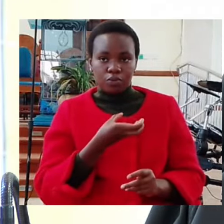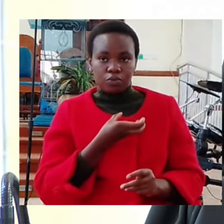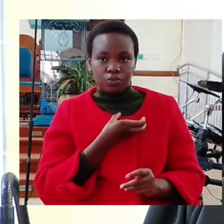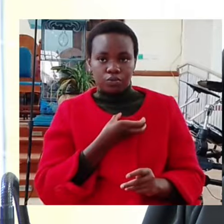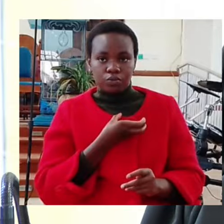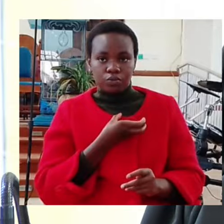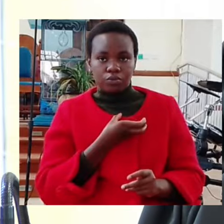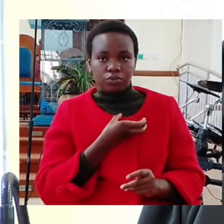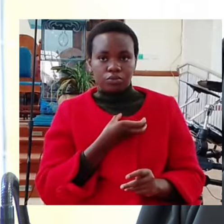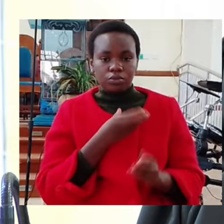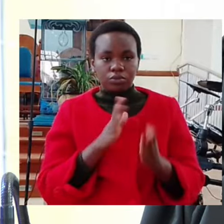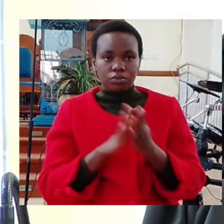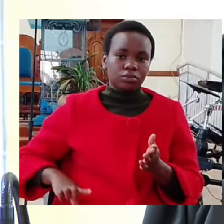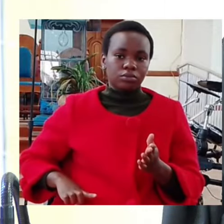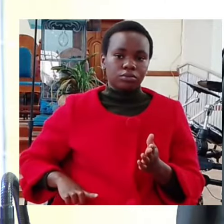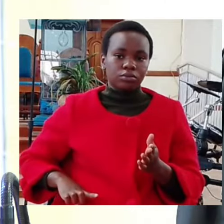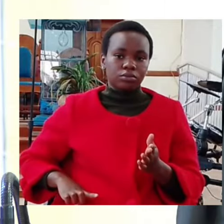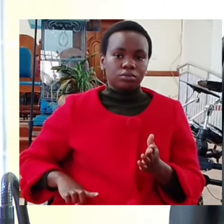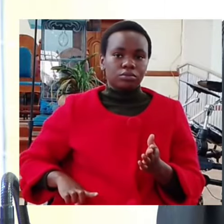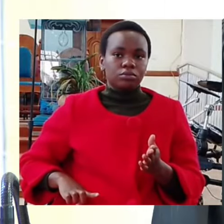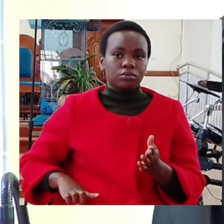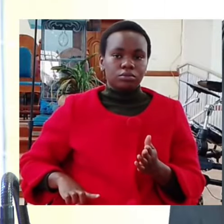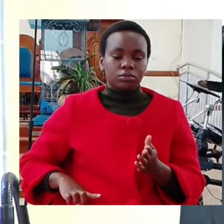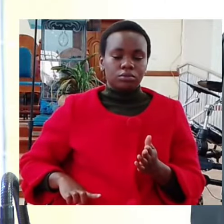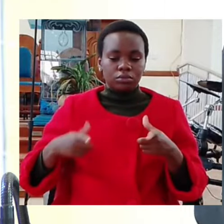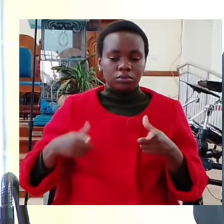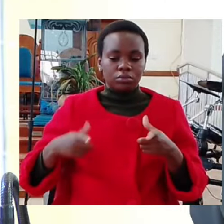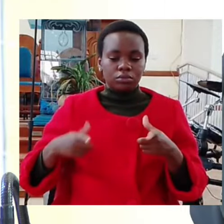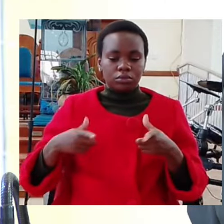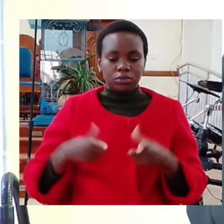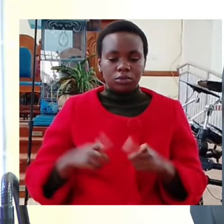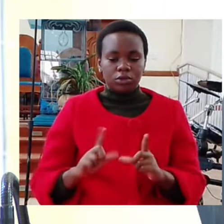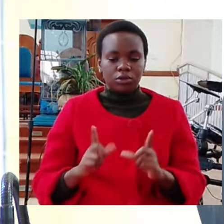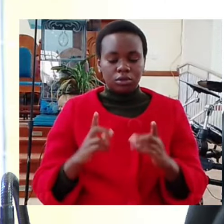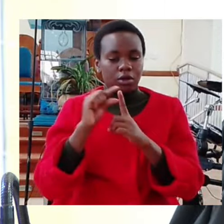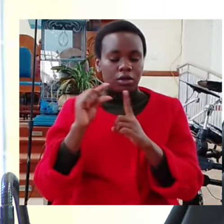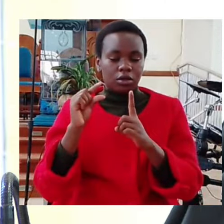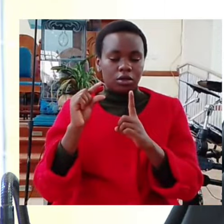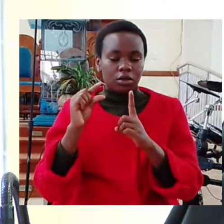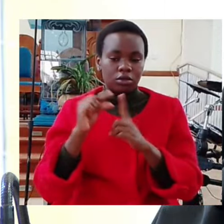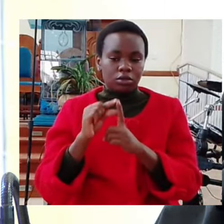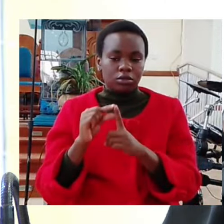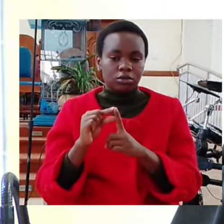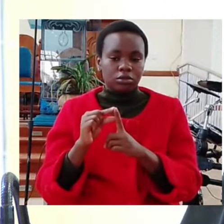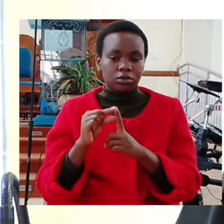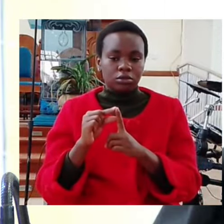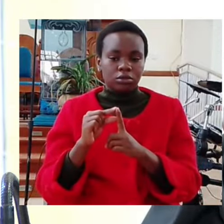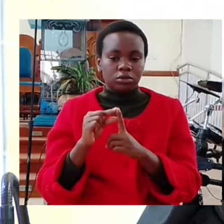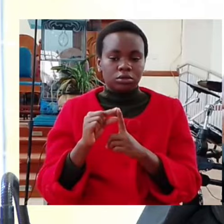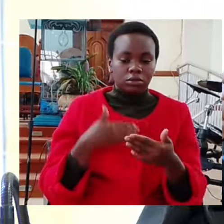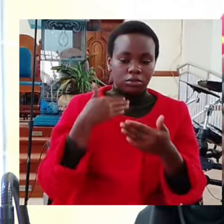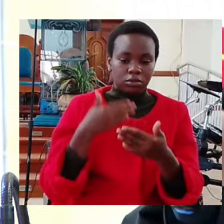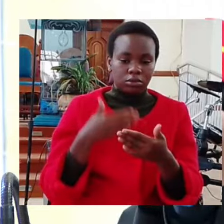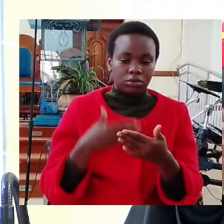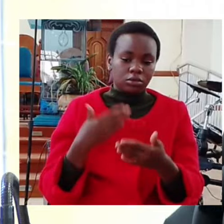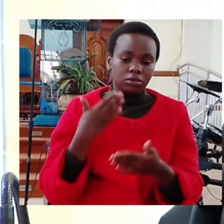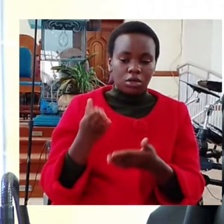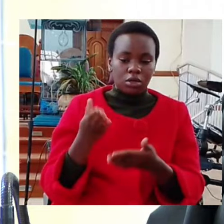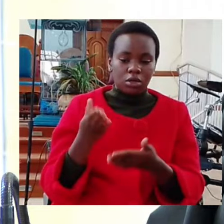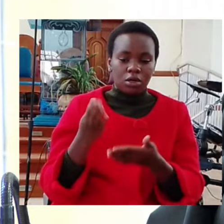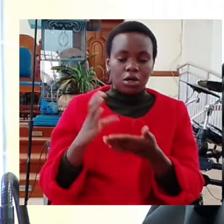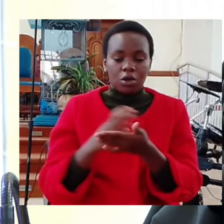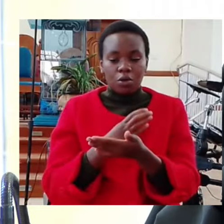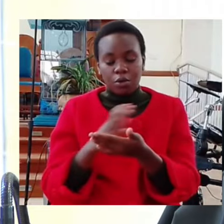Hallelujah. Let people hear the words. Woka hari kwaya wa makora mere, you look smart in your